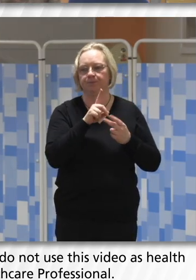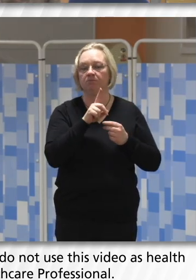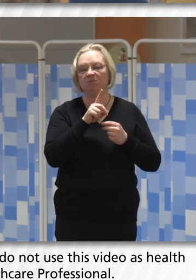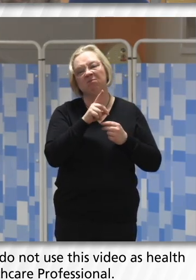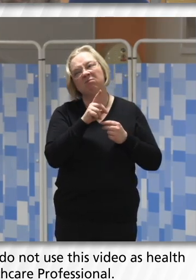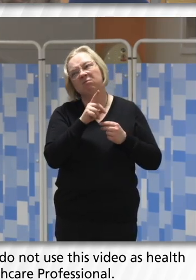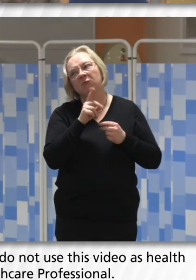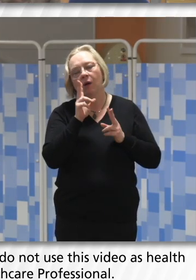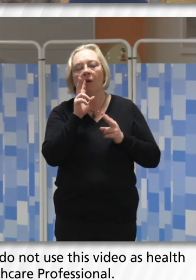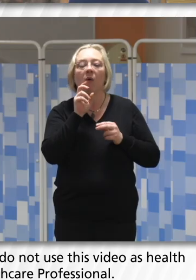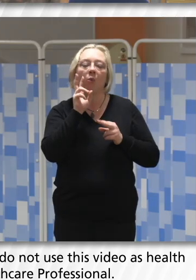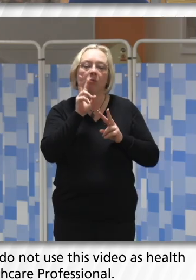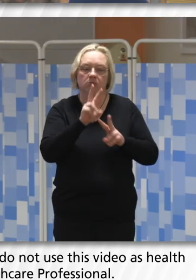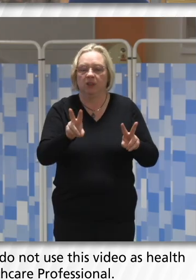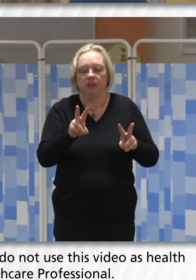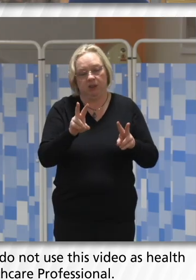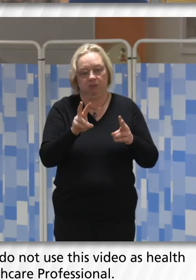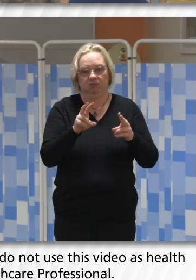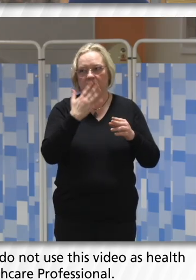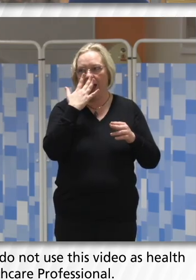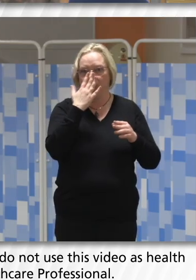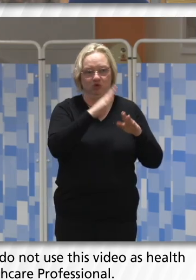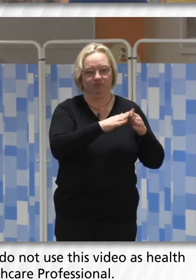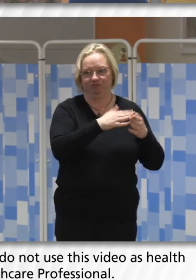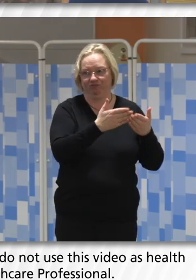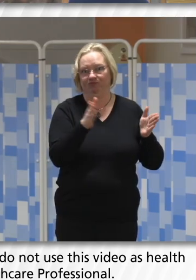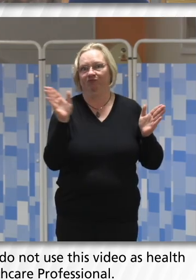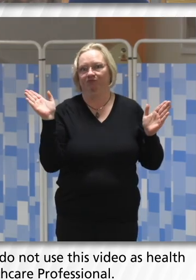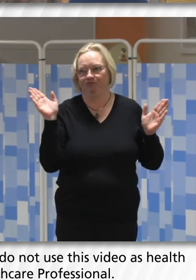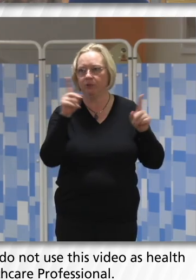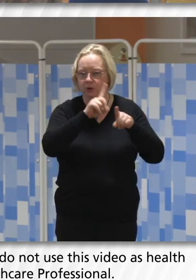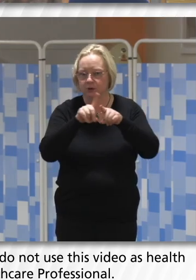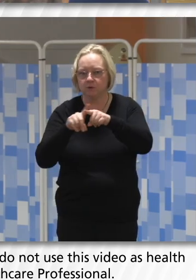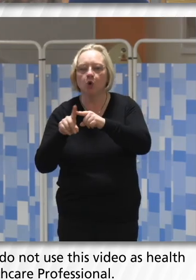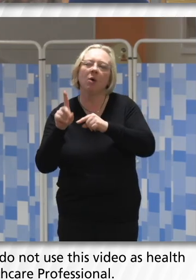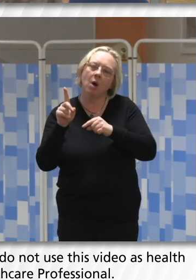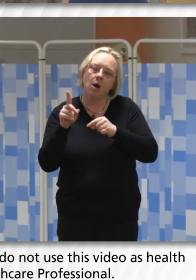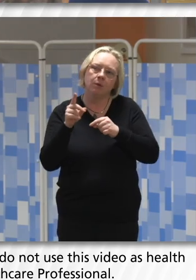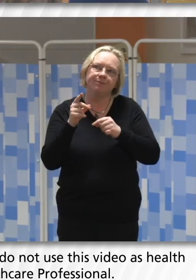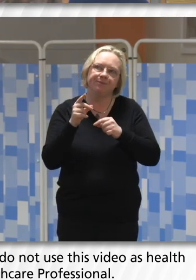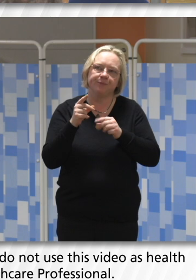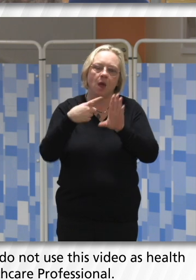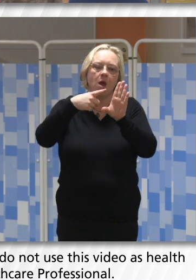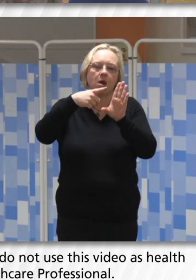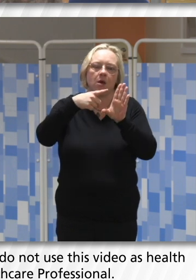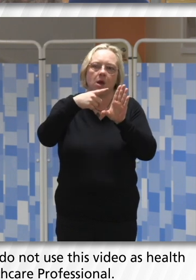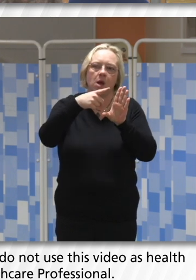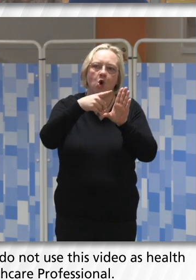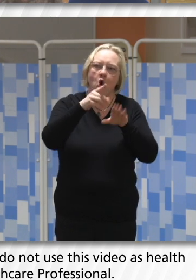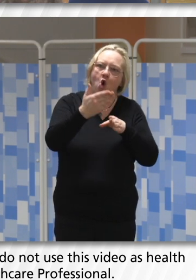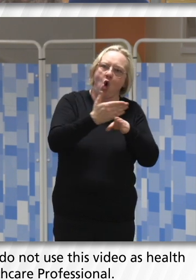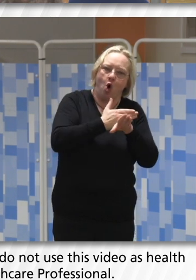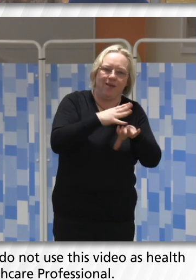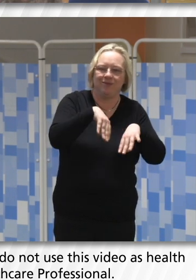age ranges at the Royal Derby. But predominantly, we do see the young onset Parkinson's